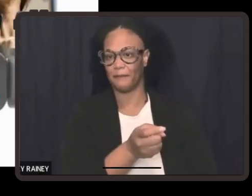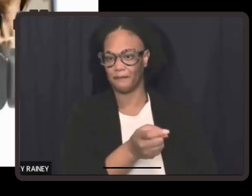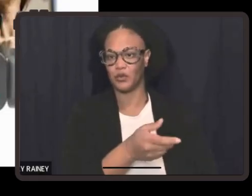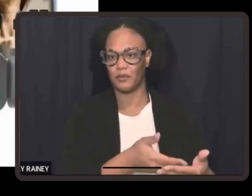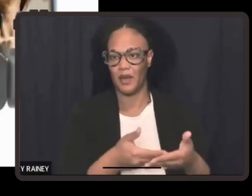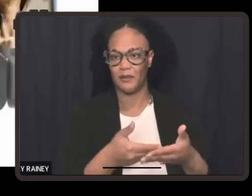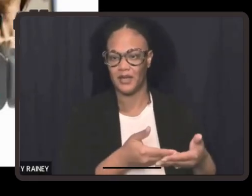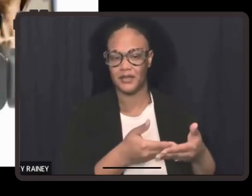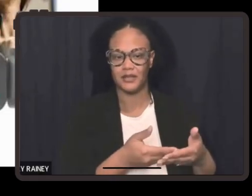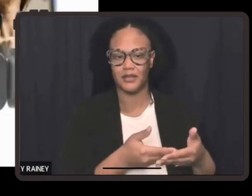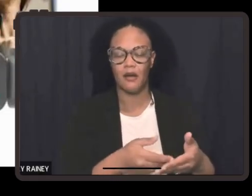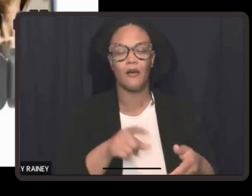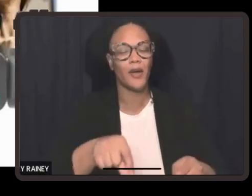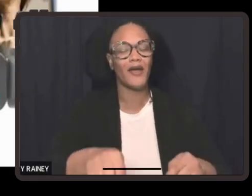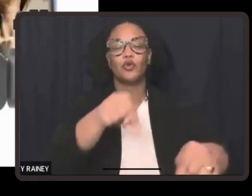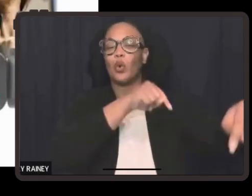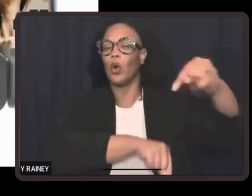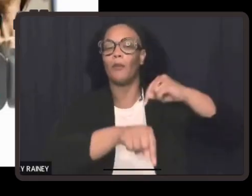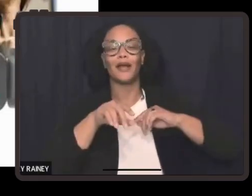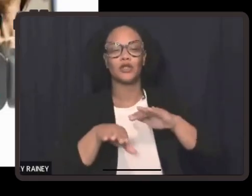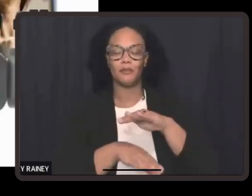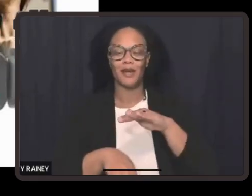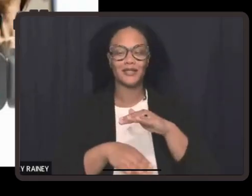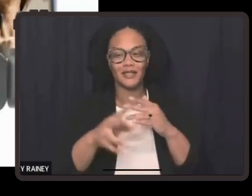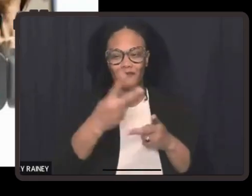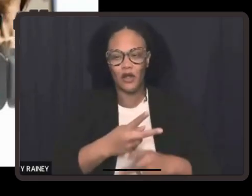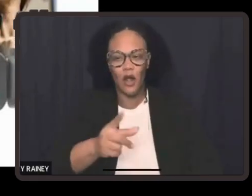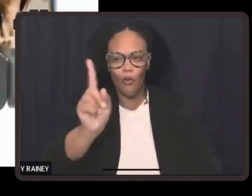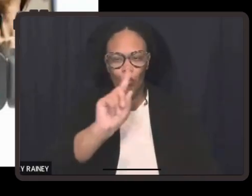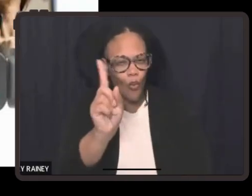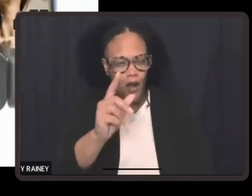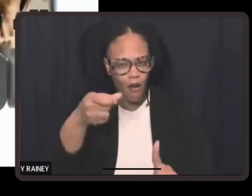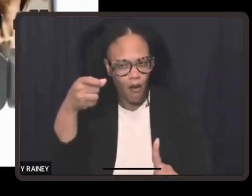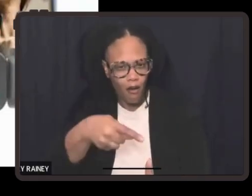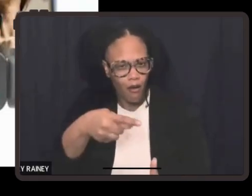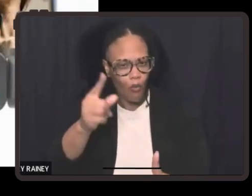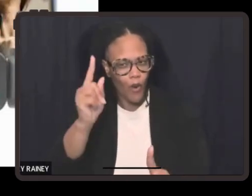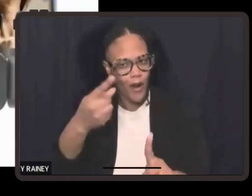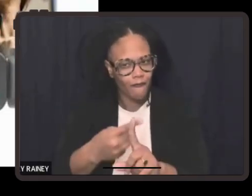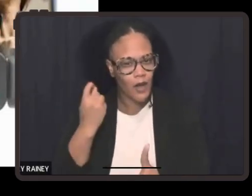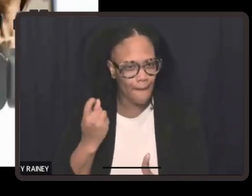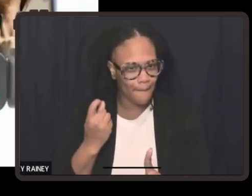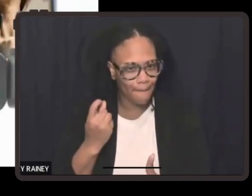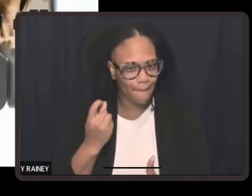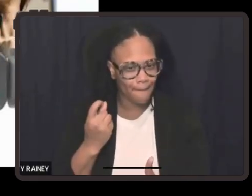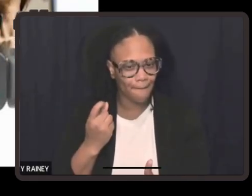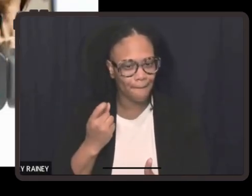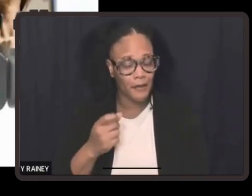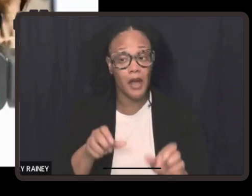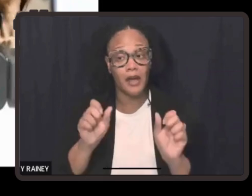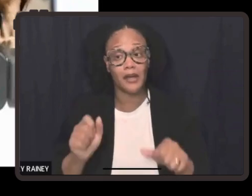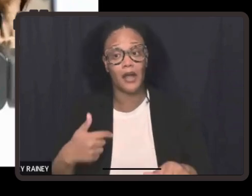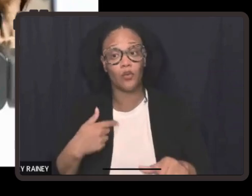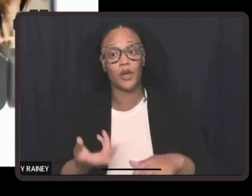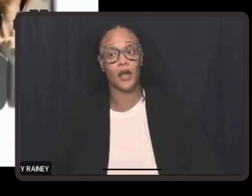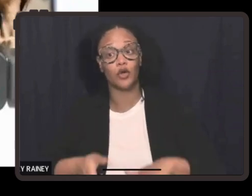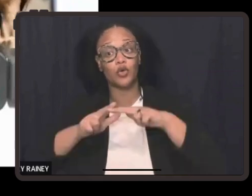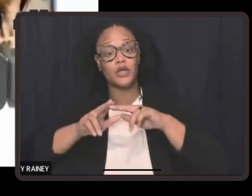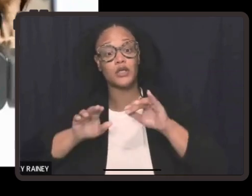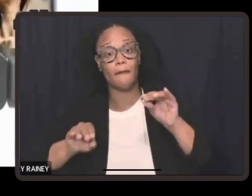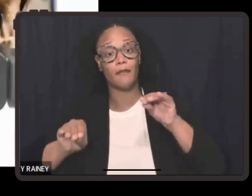where's this coming from, and then could there be some anxiety component? Is it something we can increase the motility, increase the